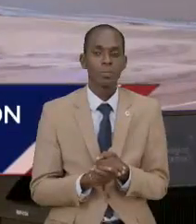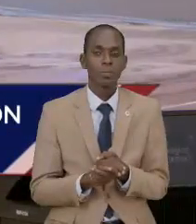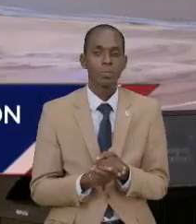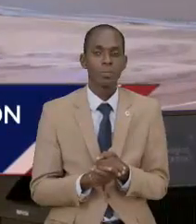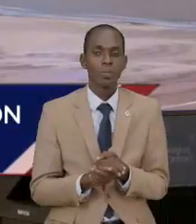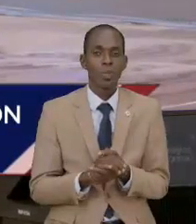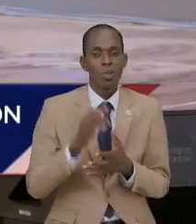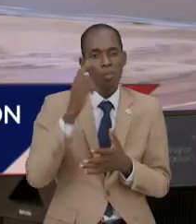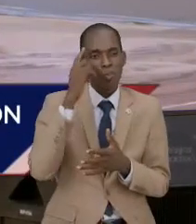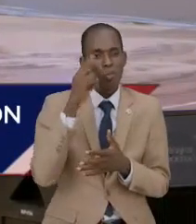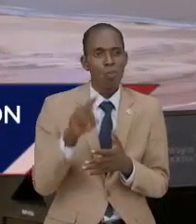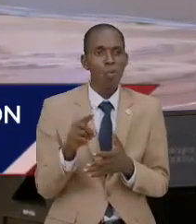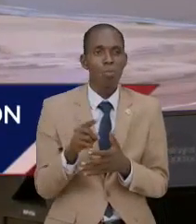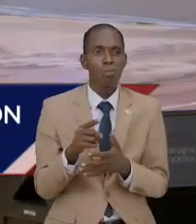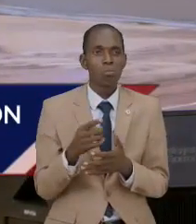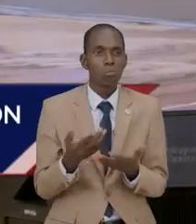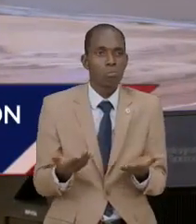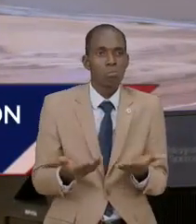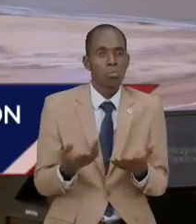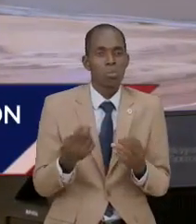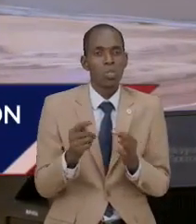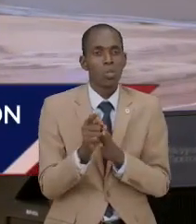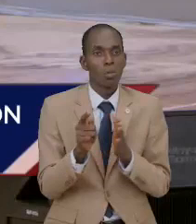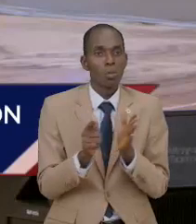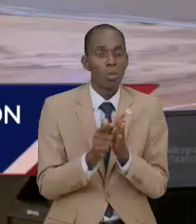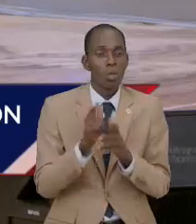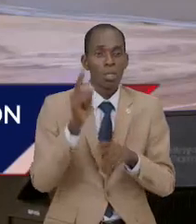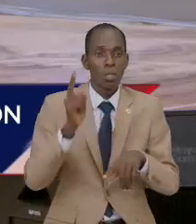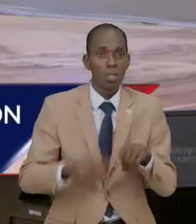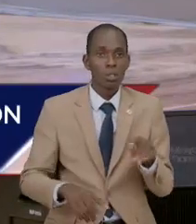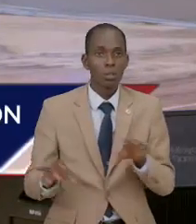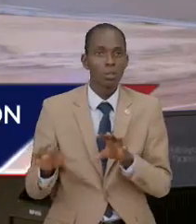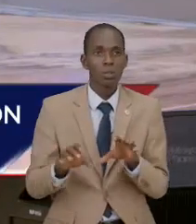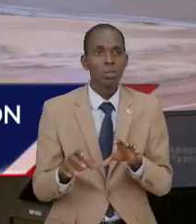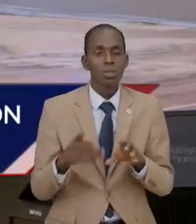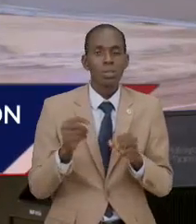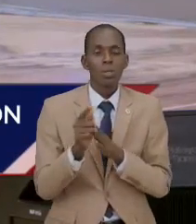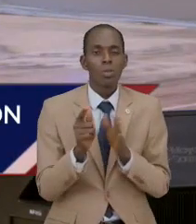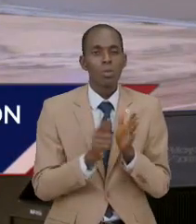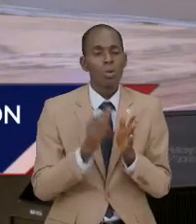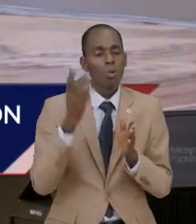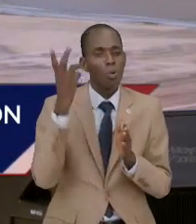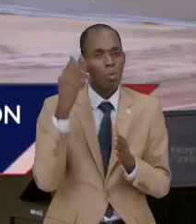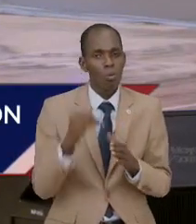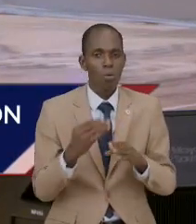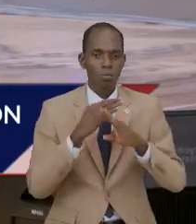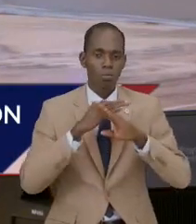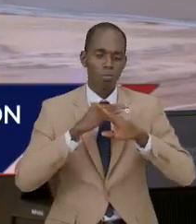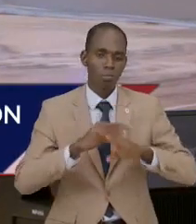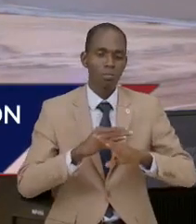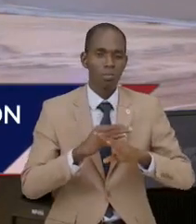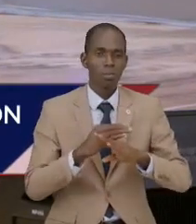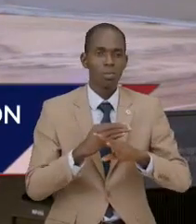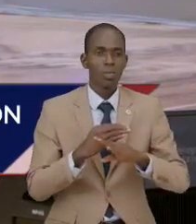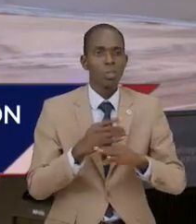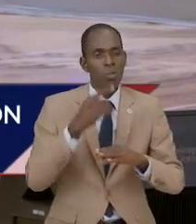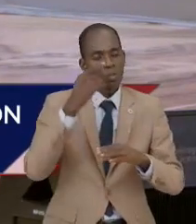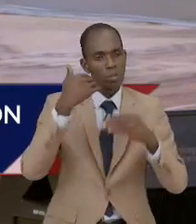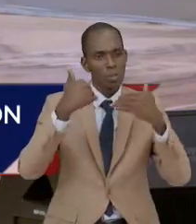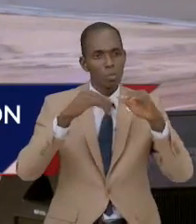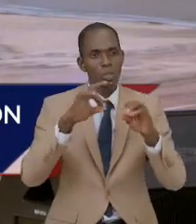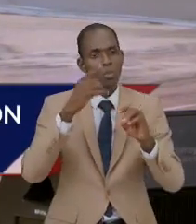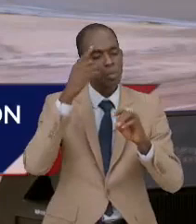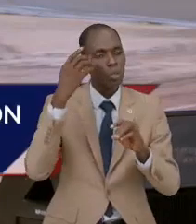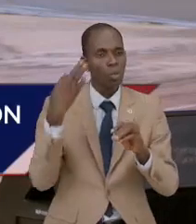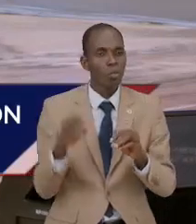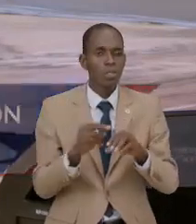For what the law could not do, the law was deficient because of the nature of the